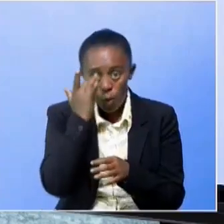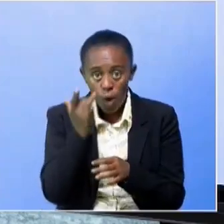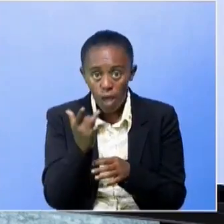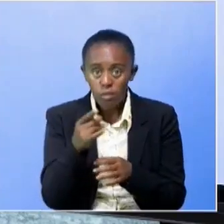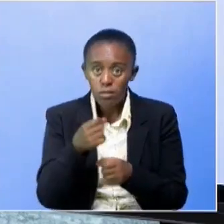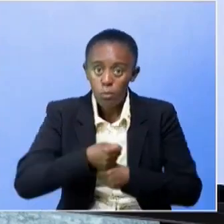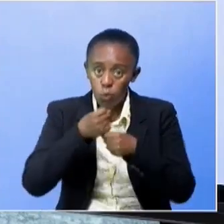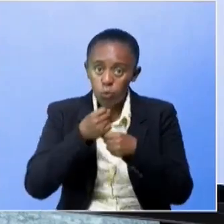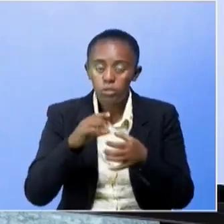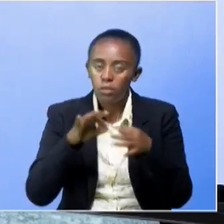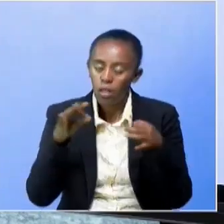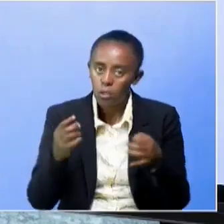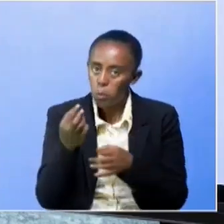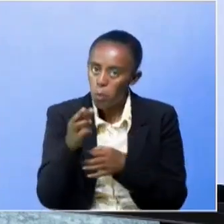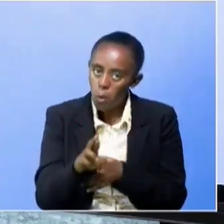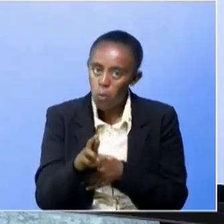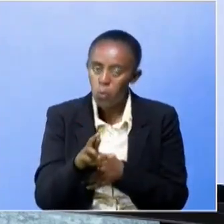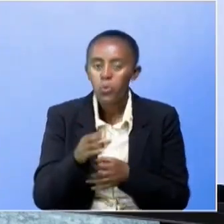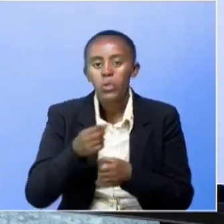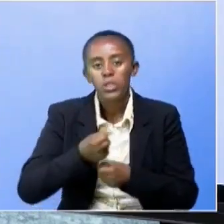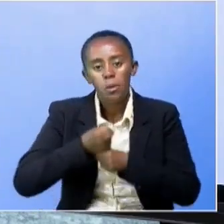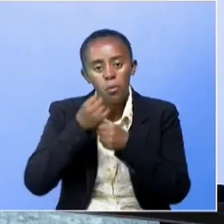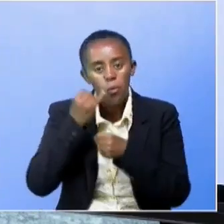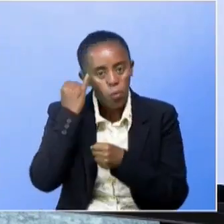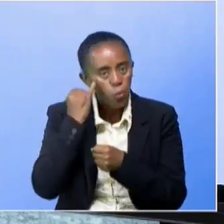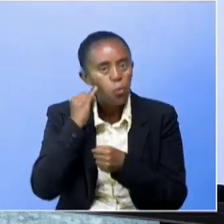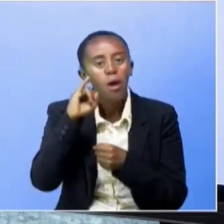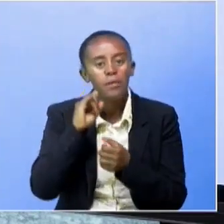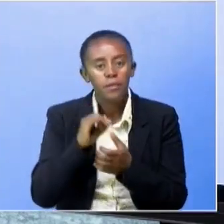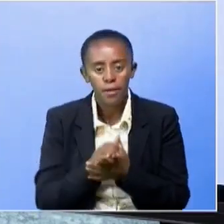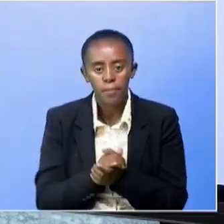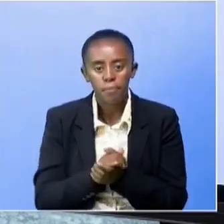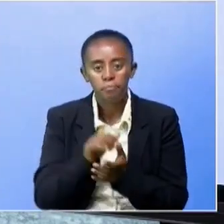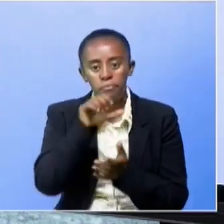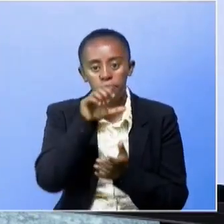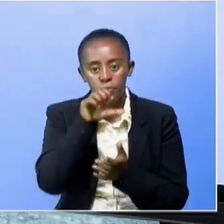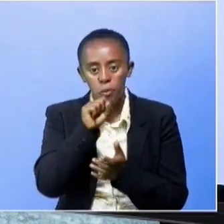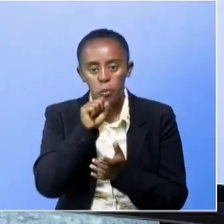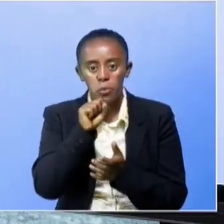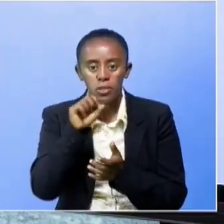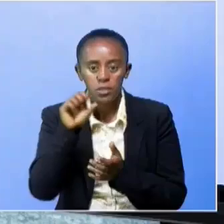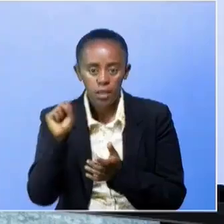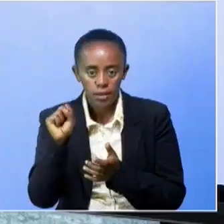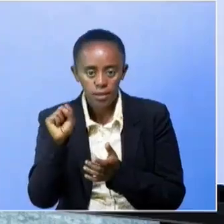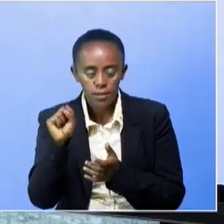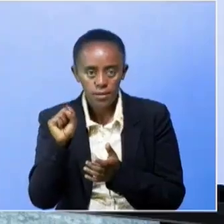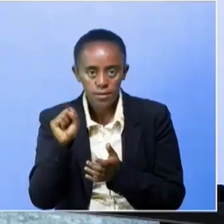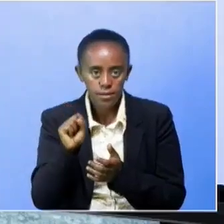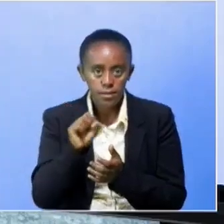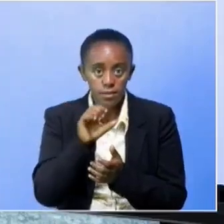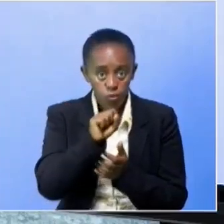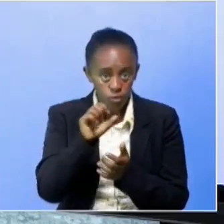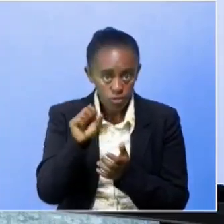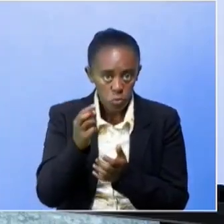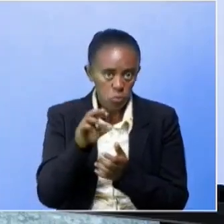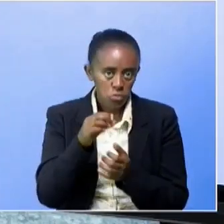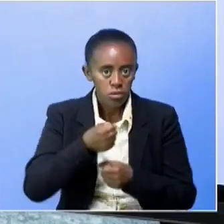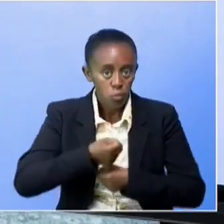supporting sentence or supporting ideas, okay? So the supporting